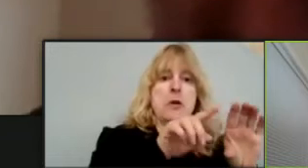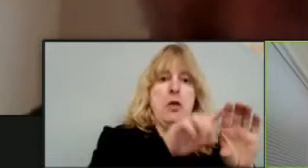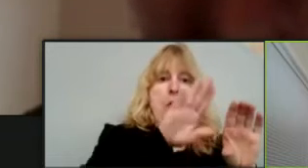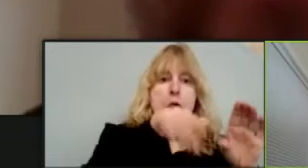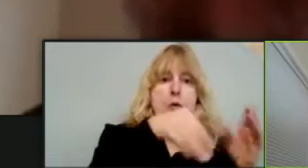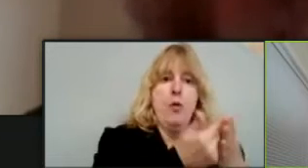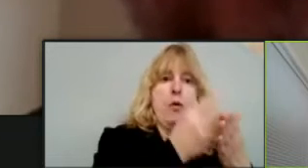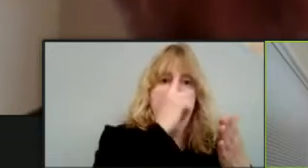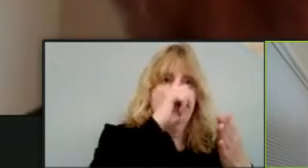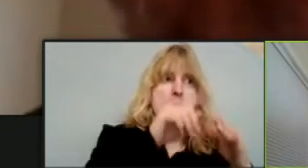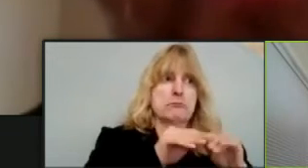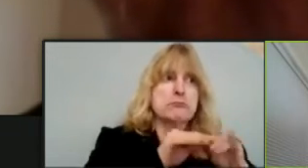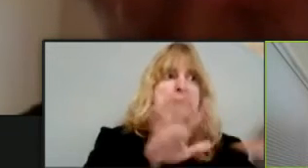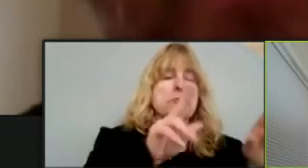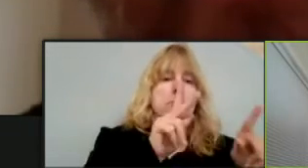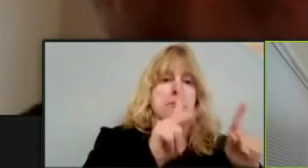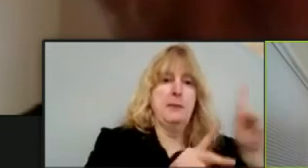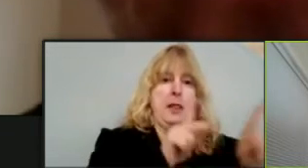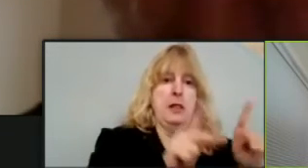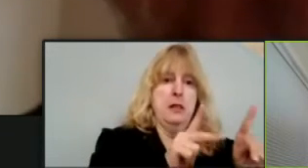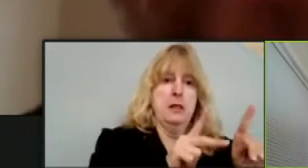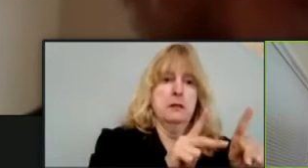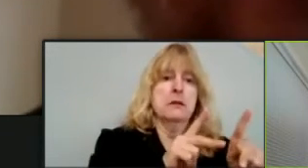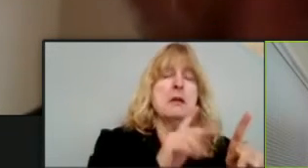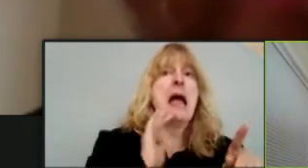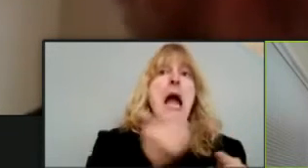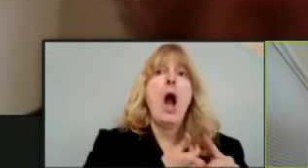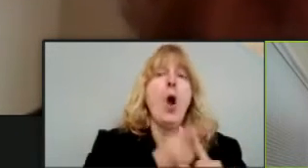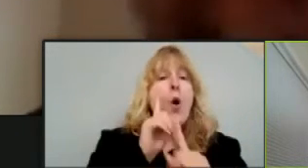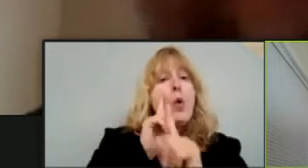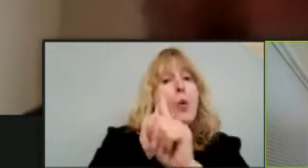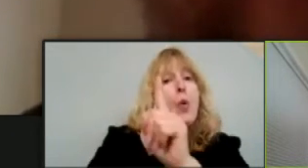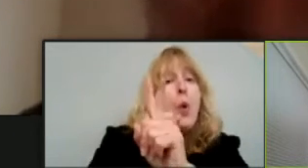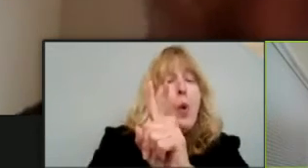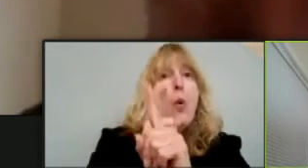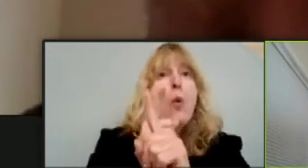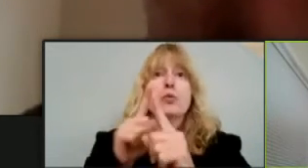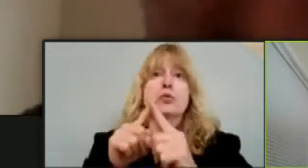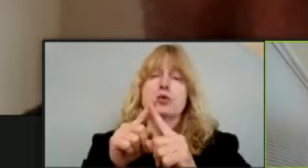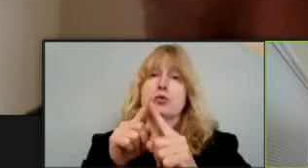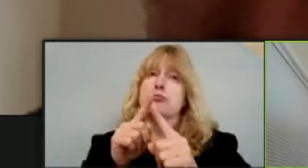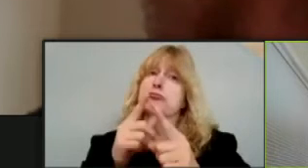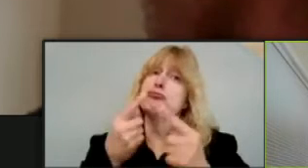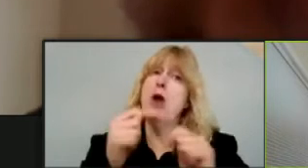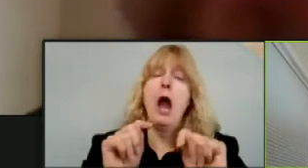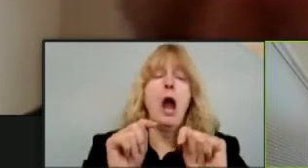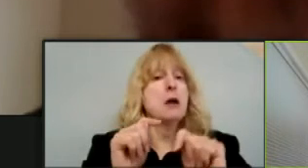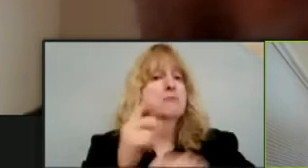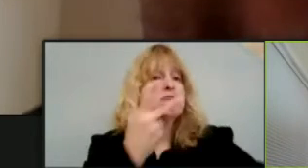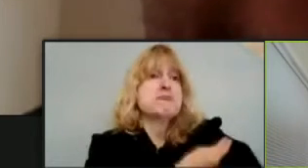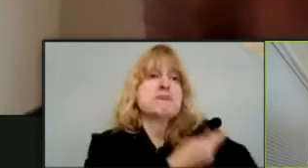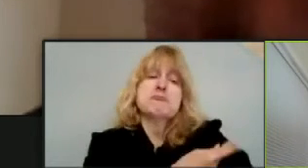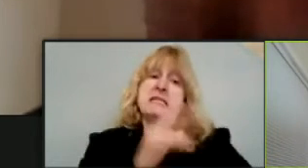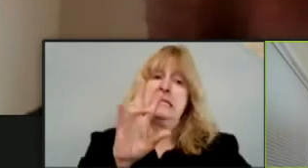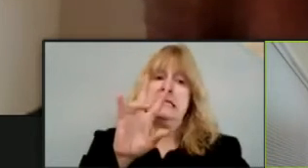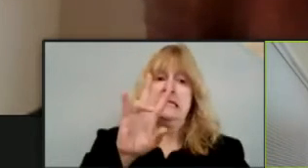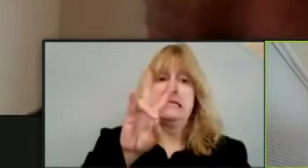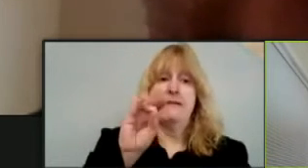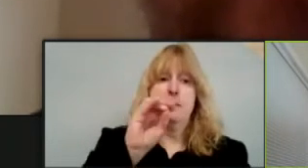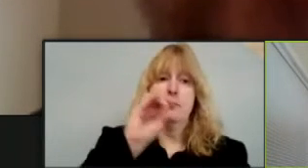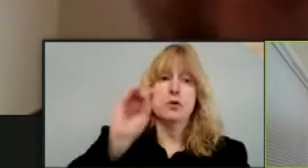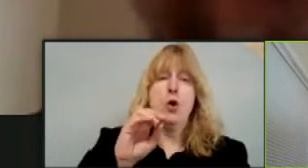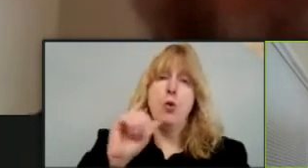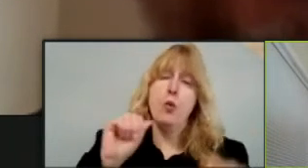this entire vaccine program is that we can reach and vaccinate at least 70% of Michiganders by the end of this